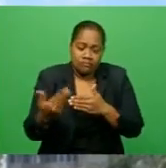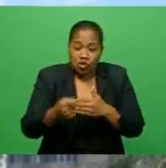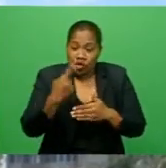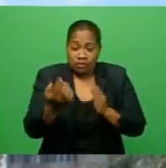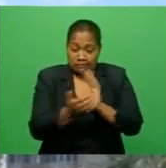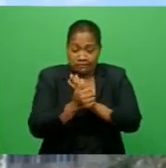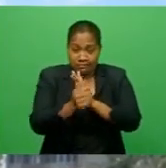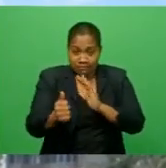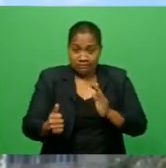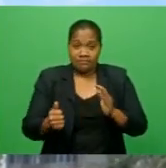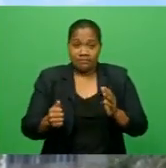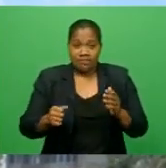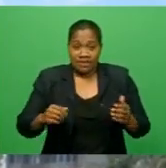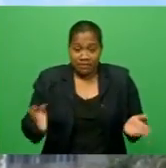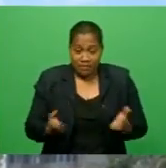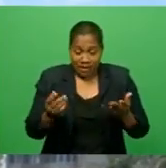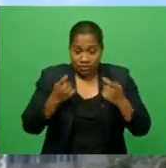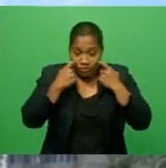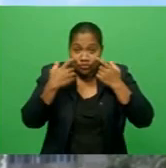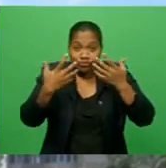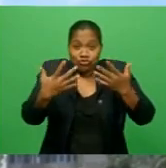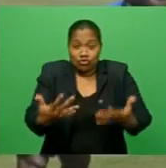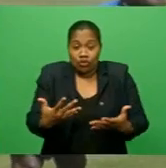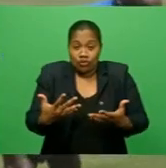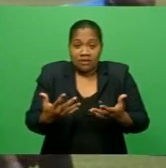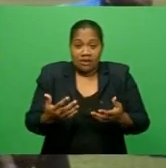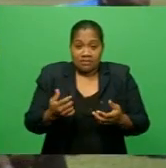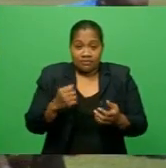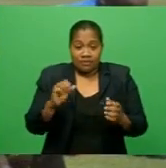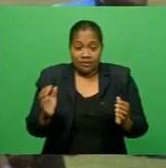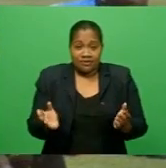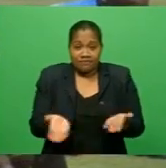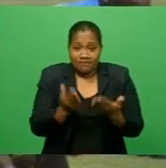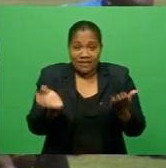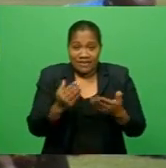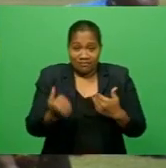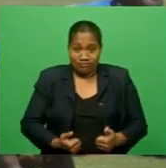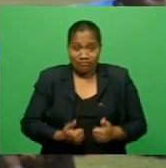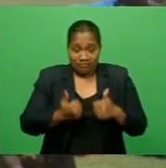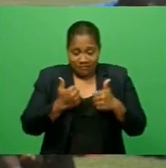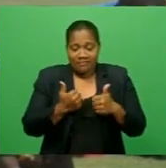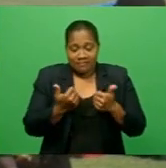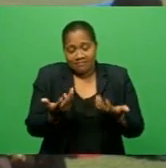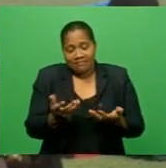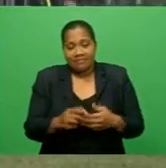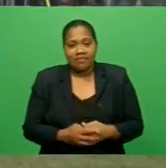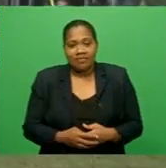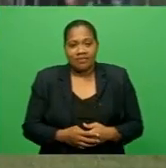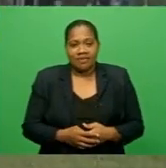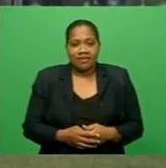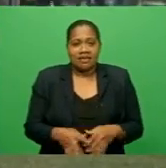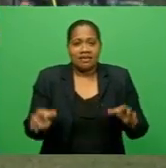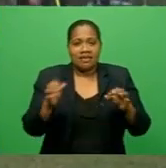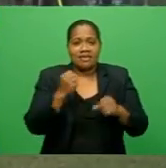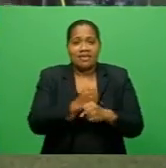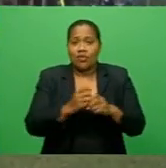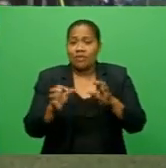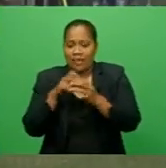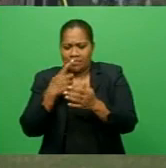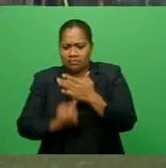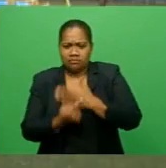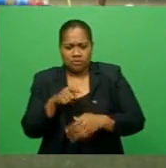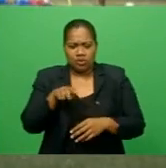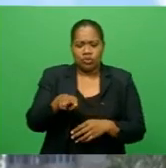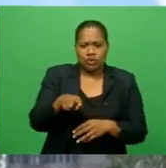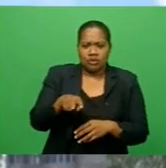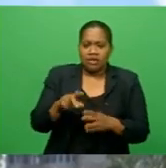that can show that level of consistency in Sevens format. Baber believes these players have shown the consistency and attitude to take the team to the